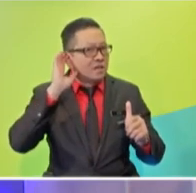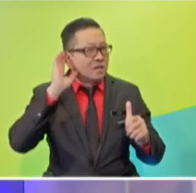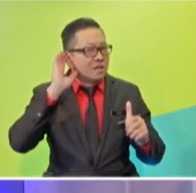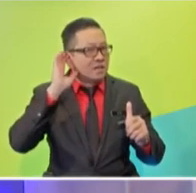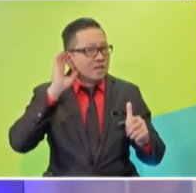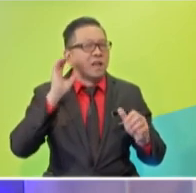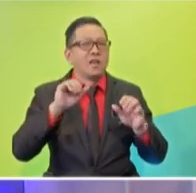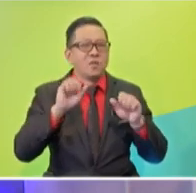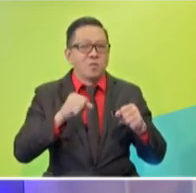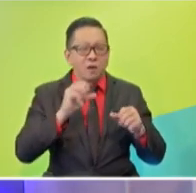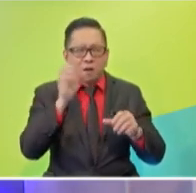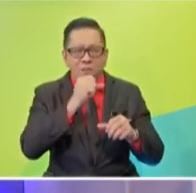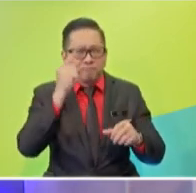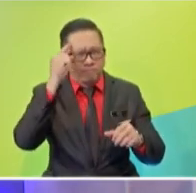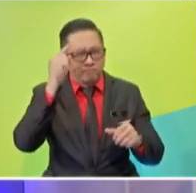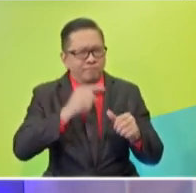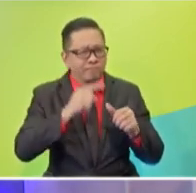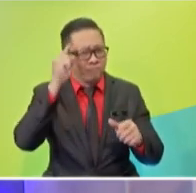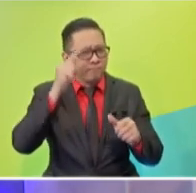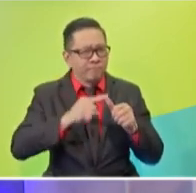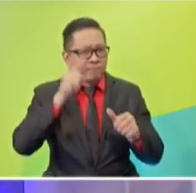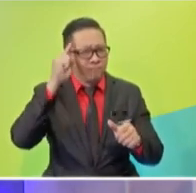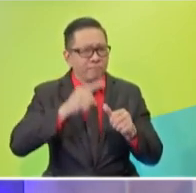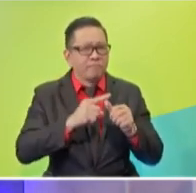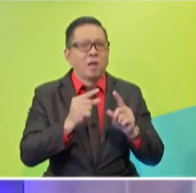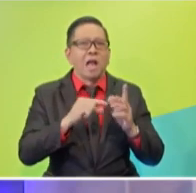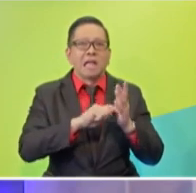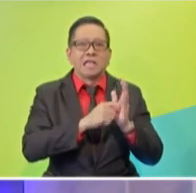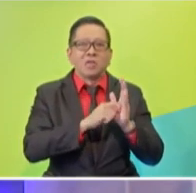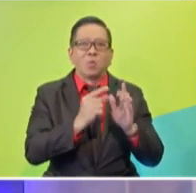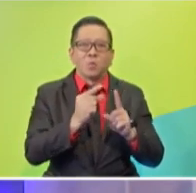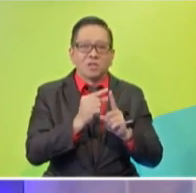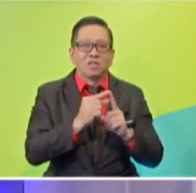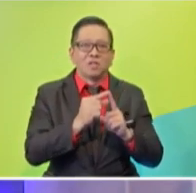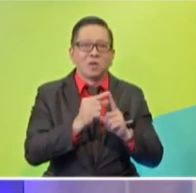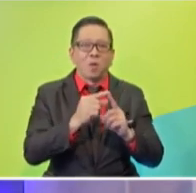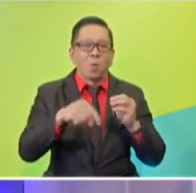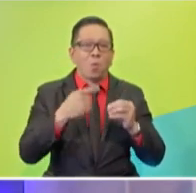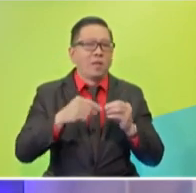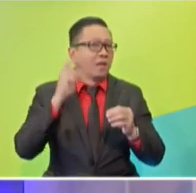to listen attentively, right, during when the audio is playing.